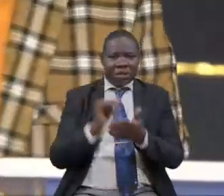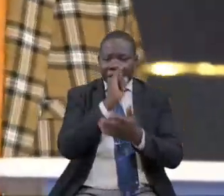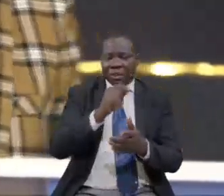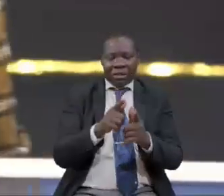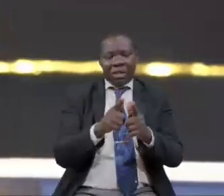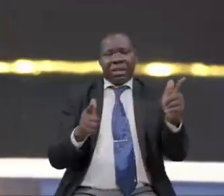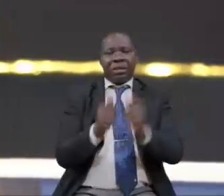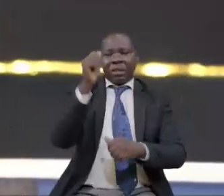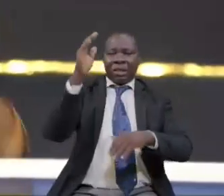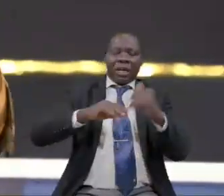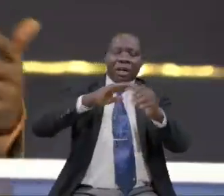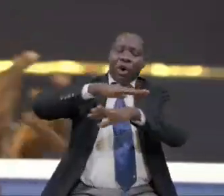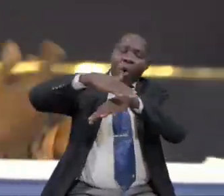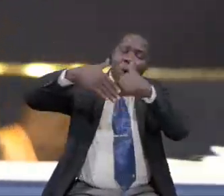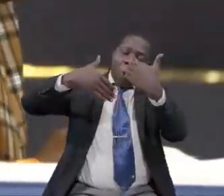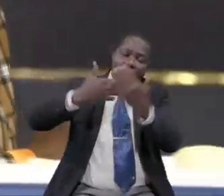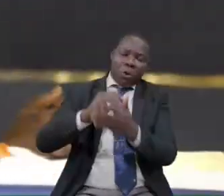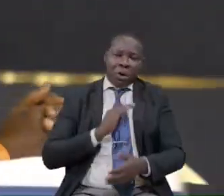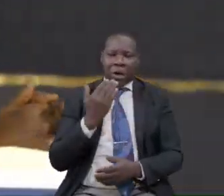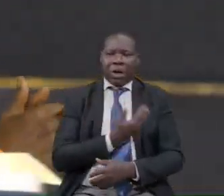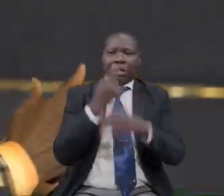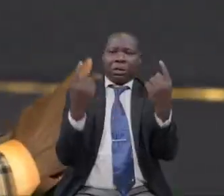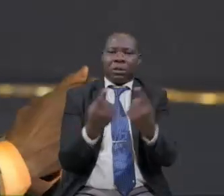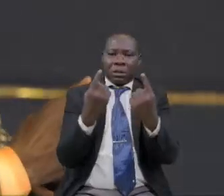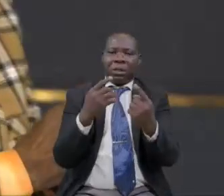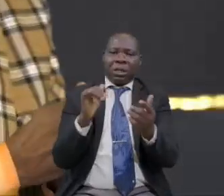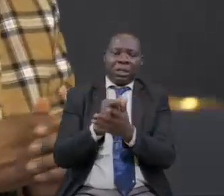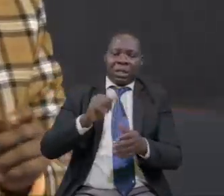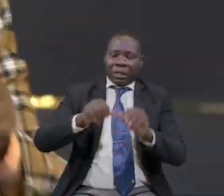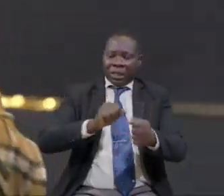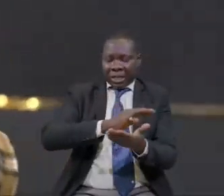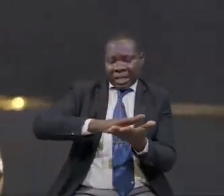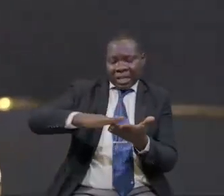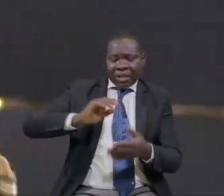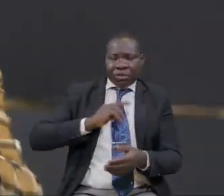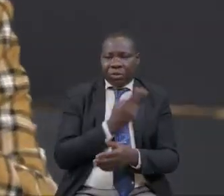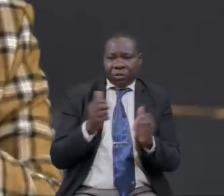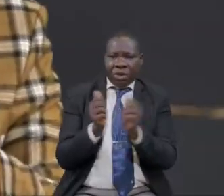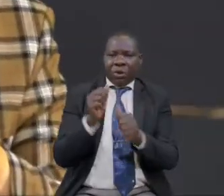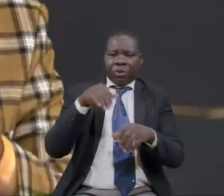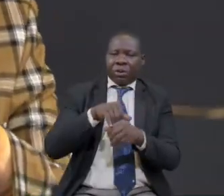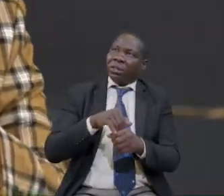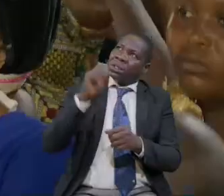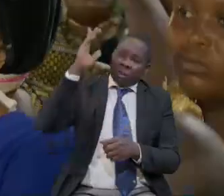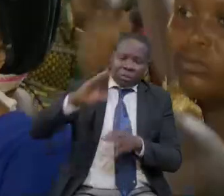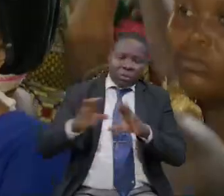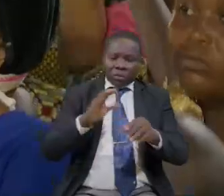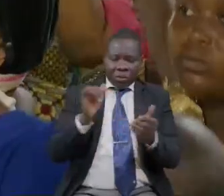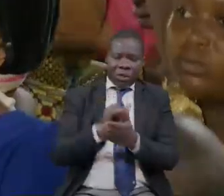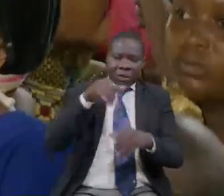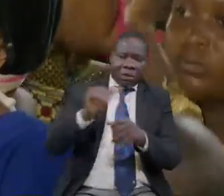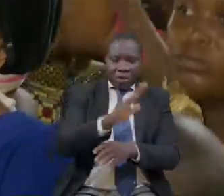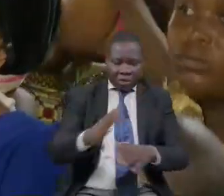all our sins, that will cleanse us within. You'll do that in your life in Jesus'